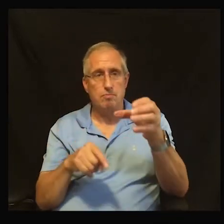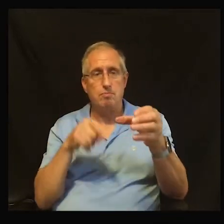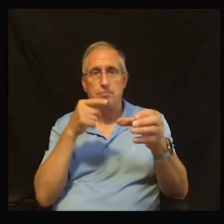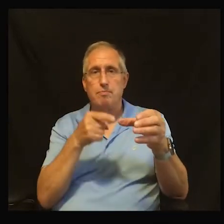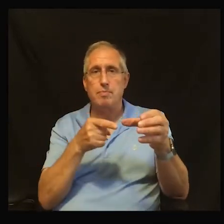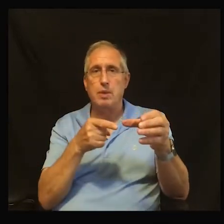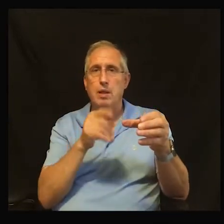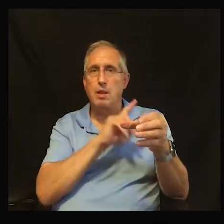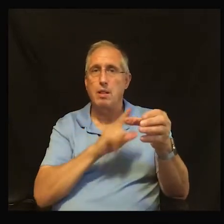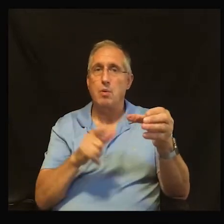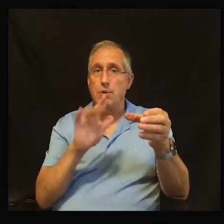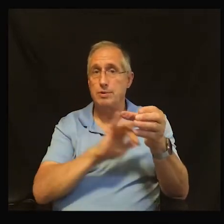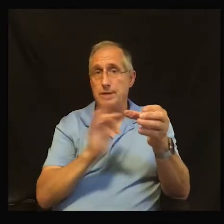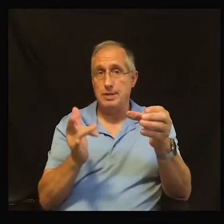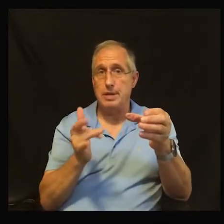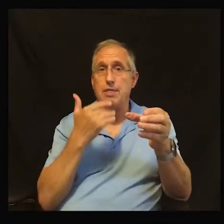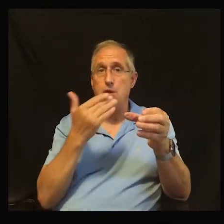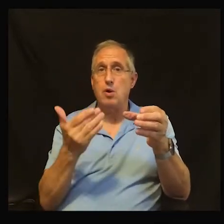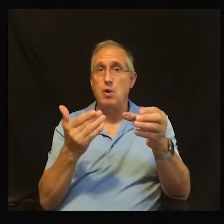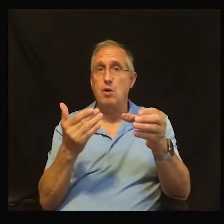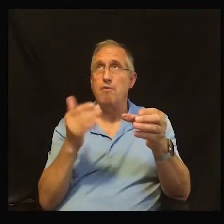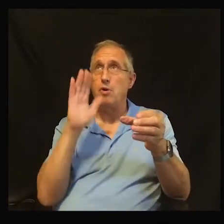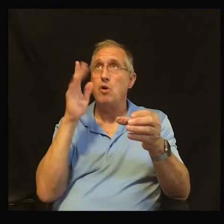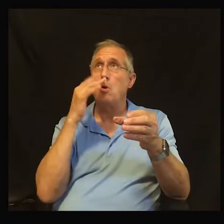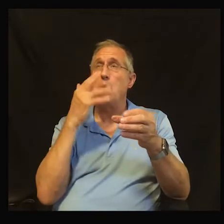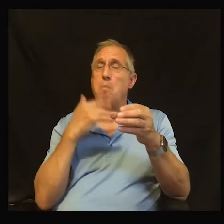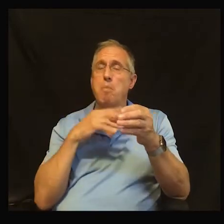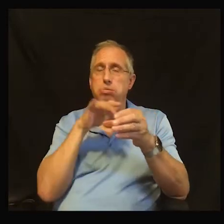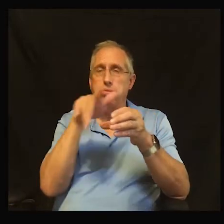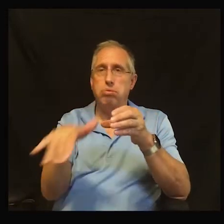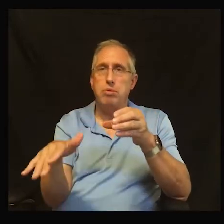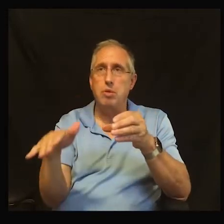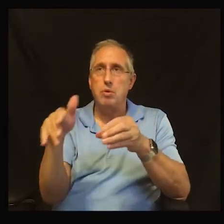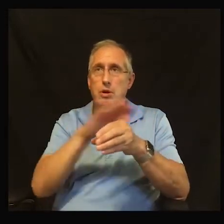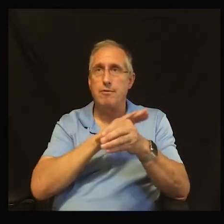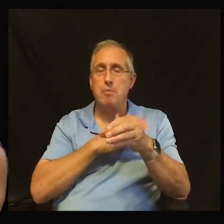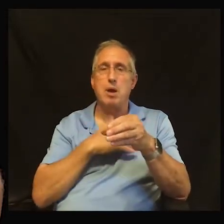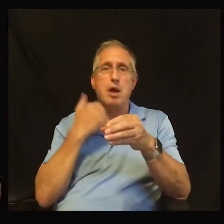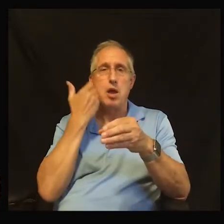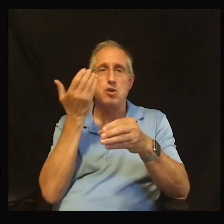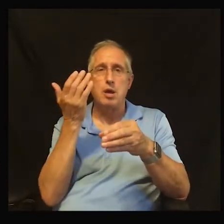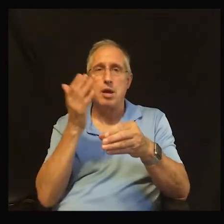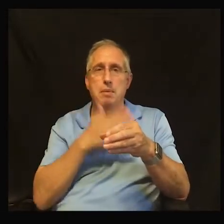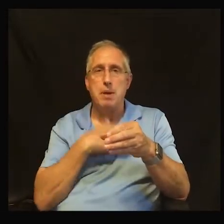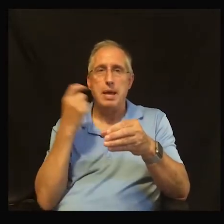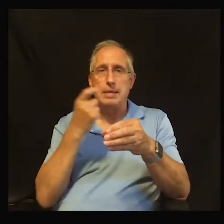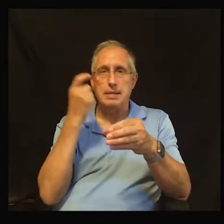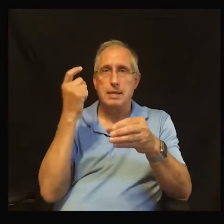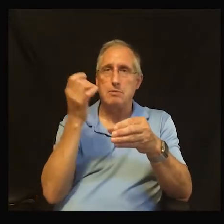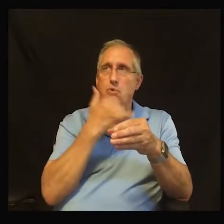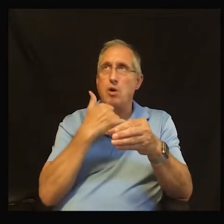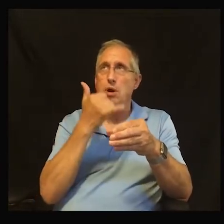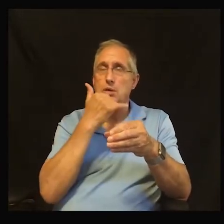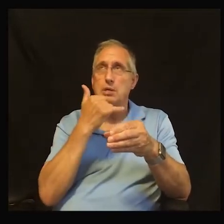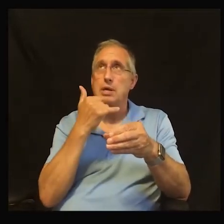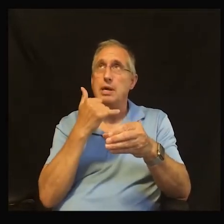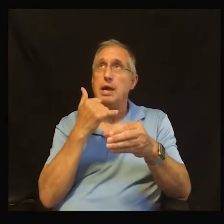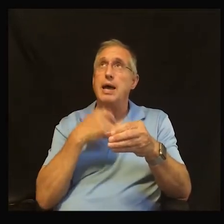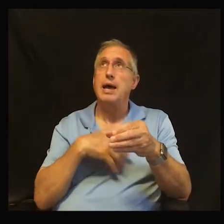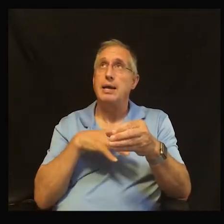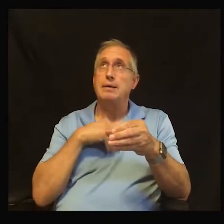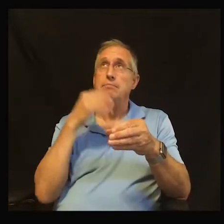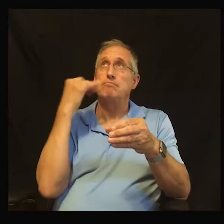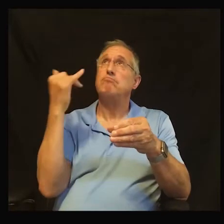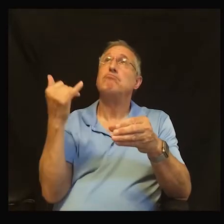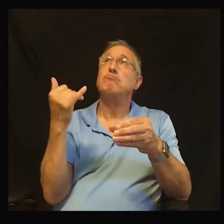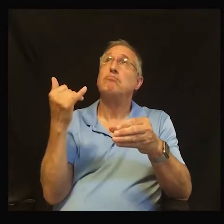hold that cup right now and say this: "Lord Jesus, thank you for pouring out your blood to cover over my shame, cover over my sin. I